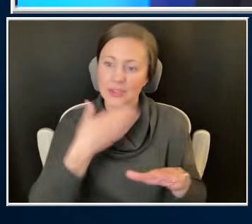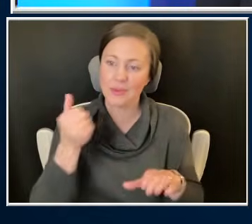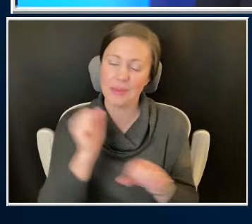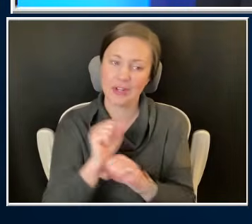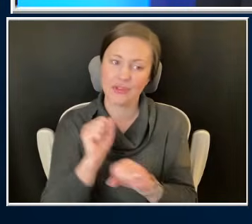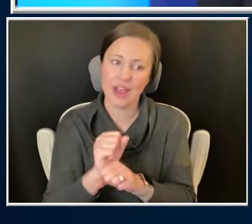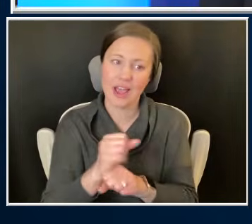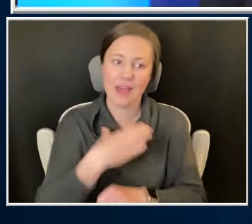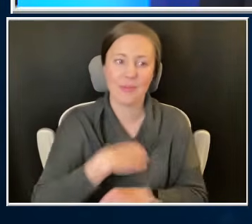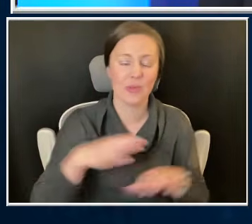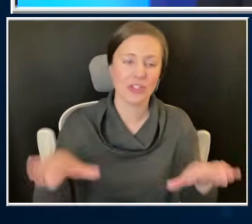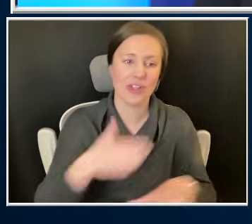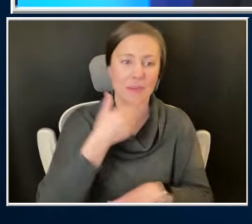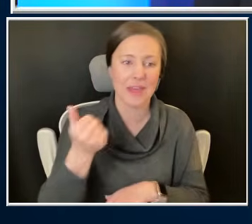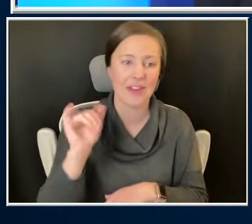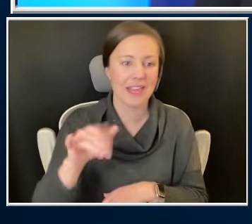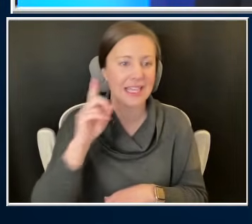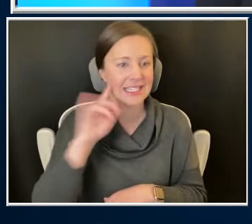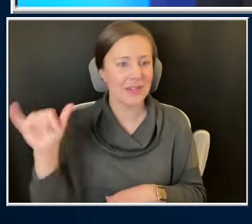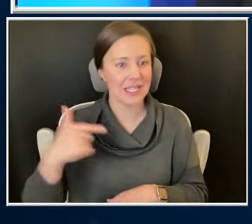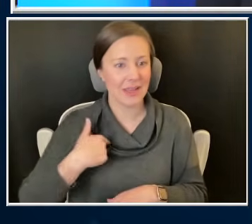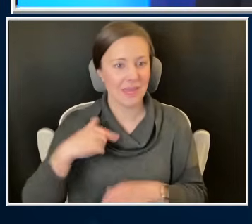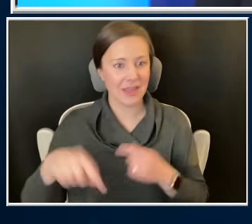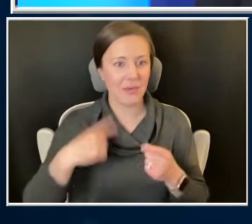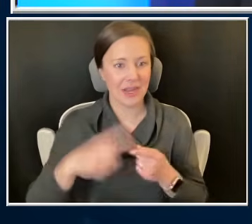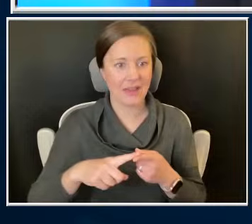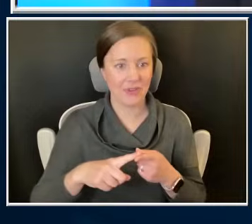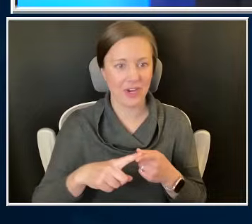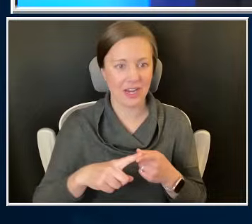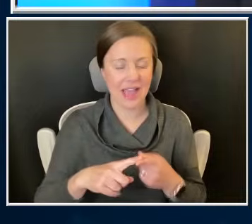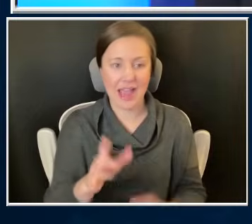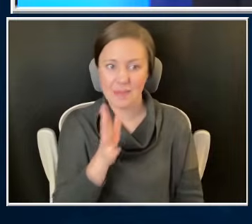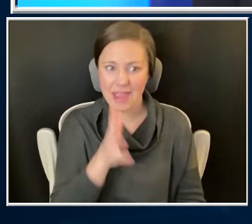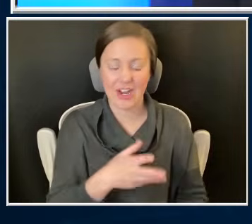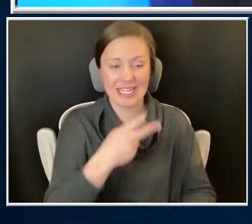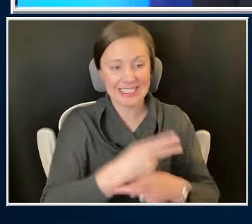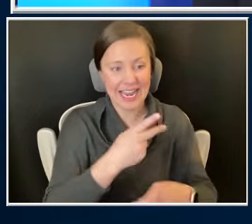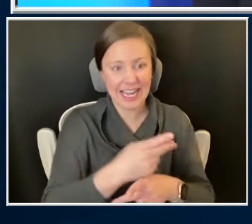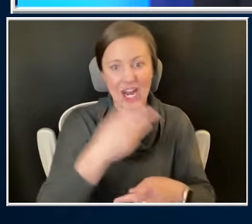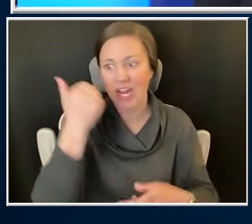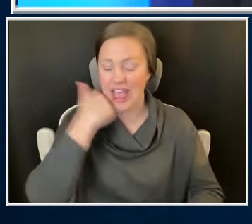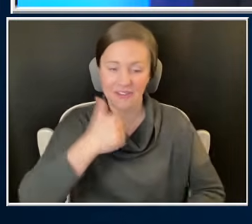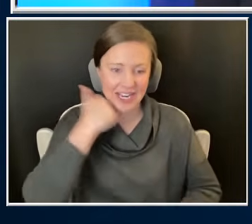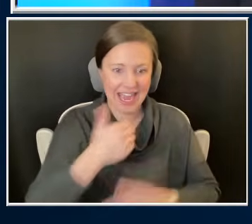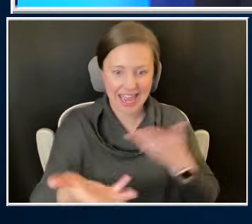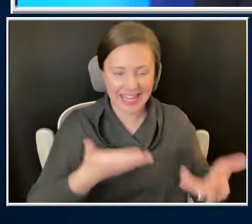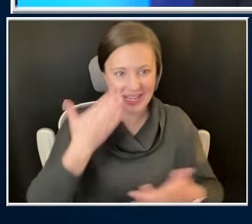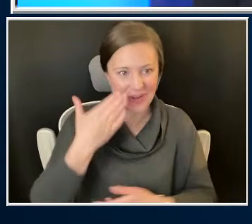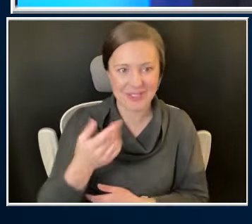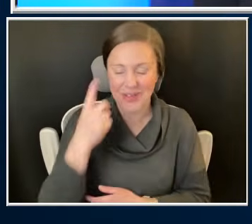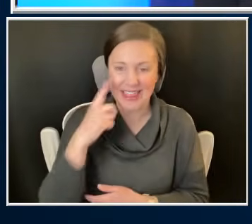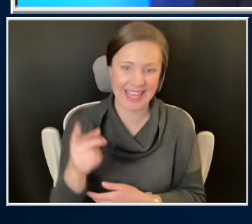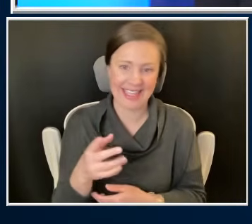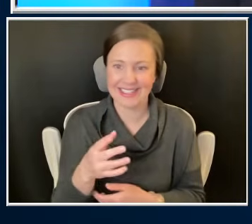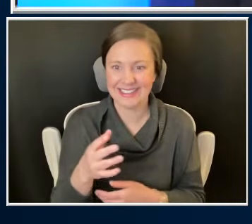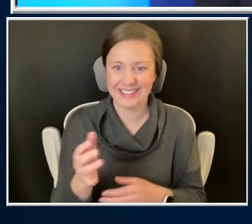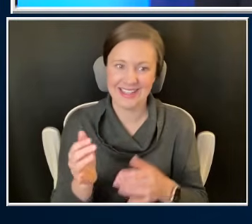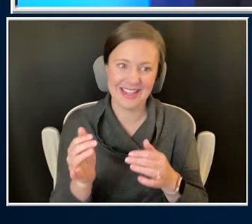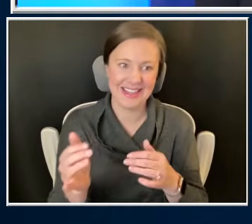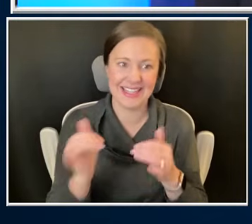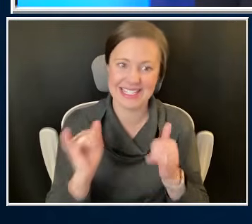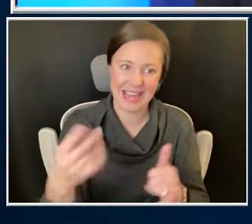done it better. That sounds like me when I parent. Every night, every day. So I think we're on the same page.